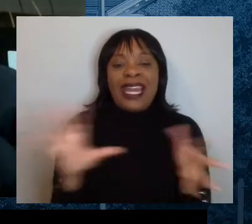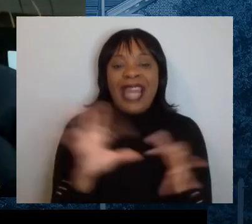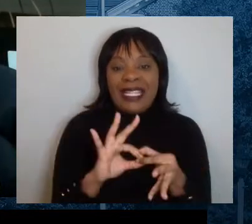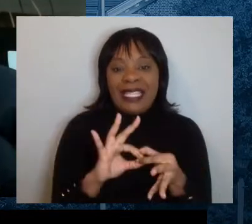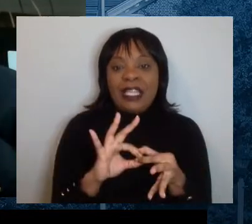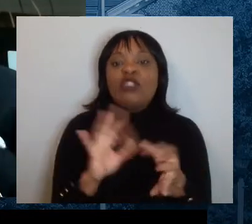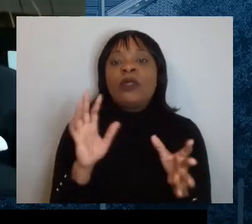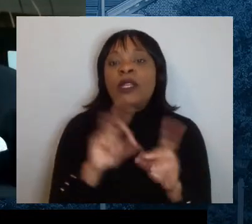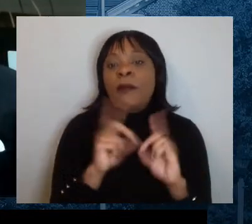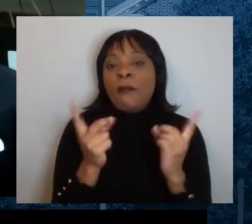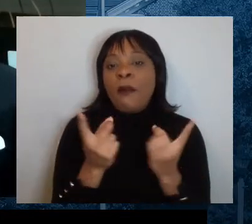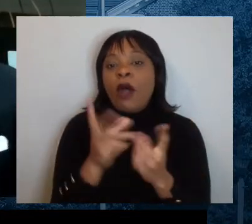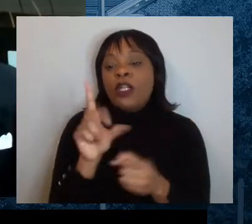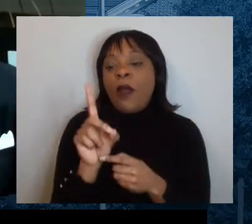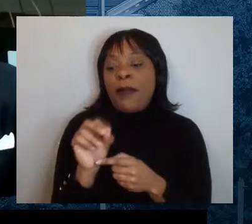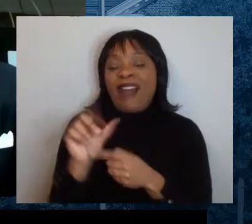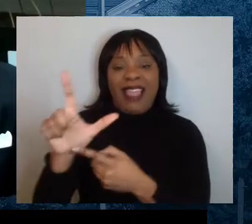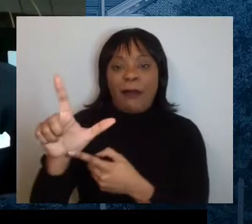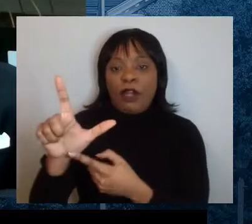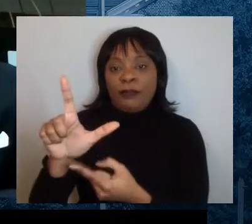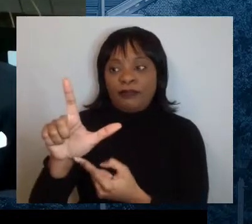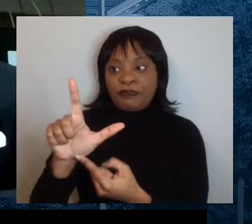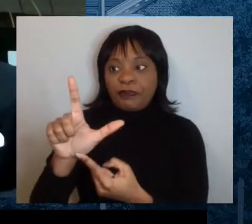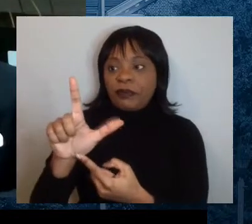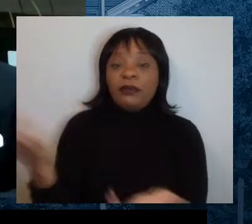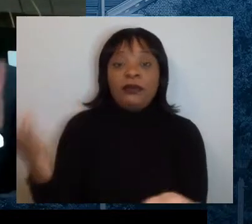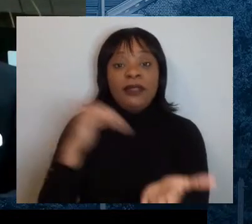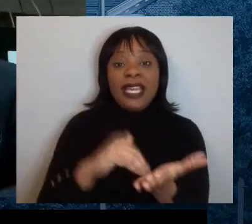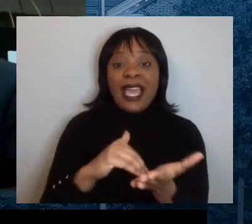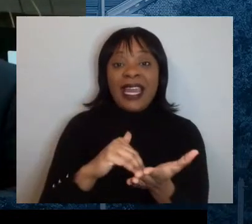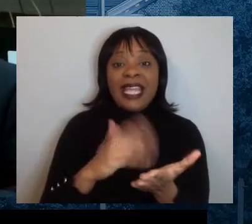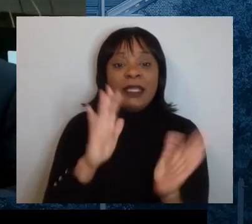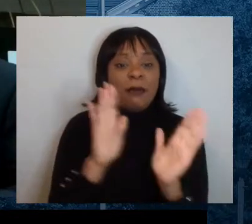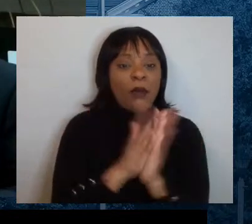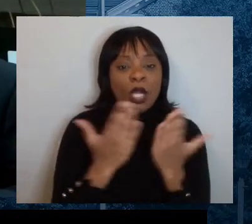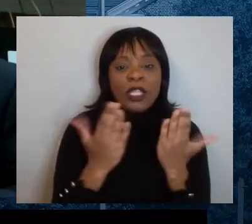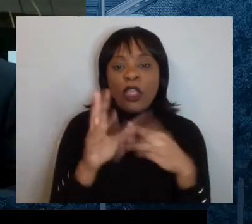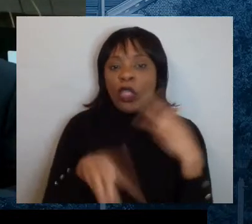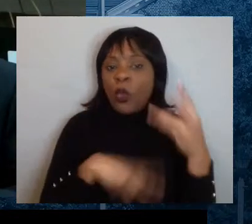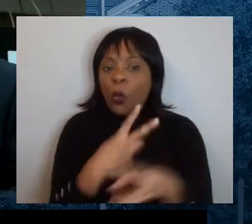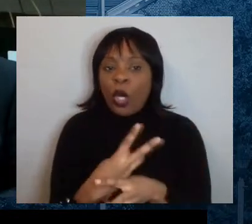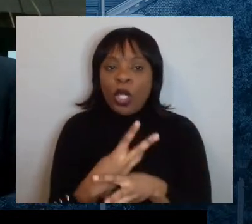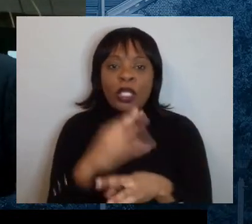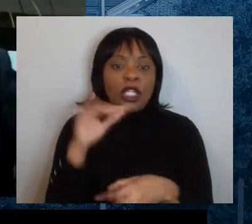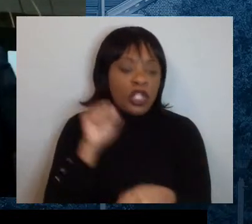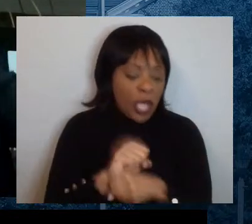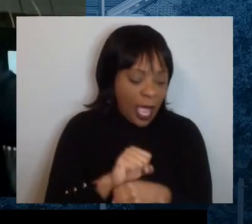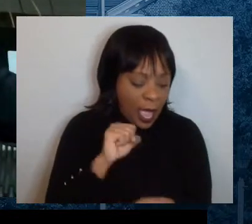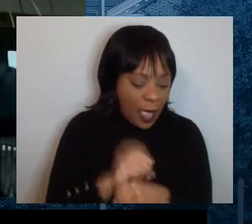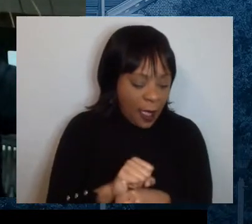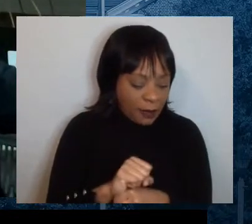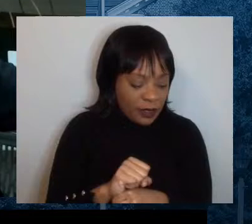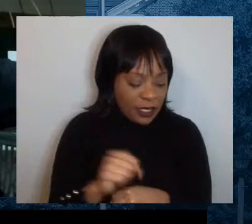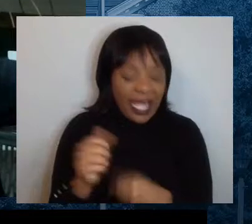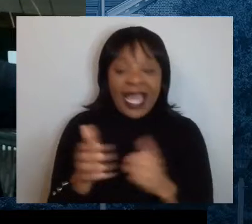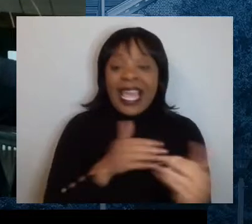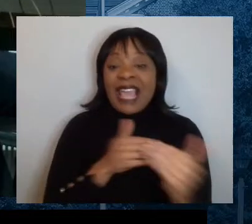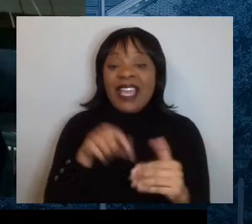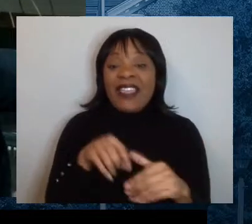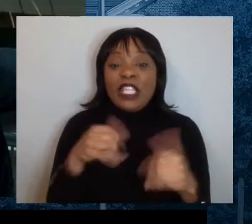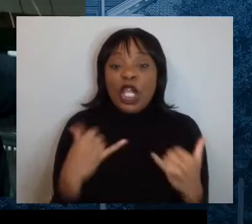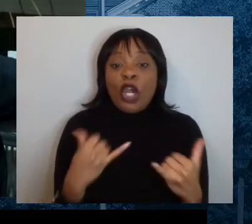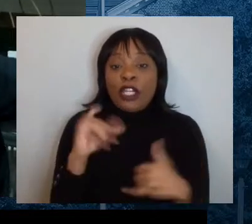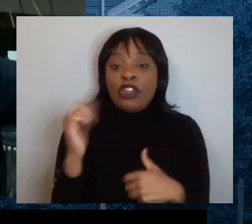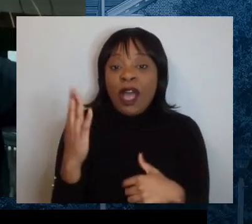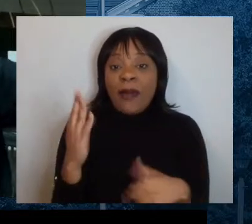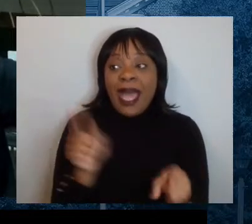Department of Labor. Again, it's books, it's the world, it's jobs. And even in this current job as your